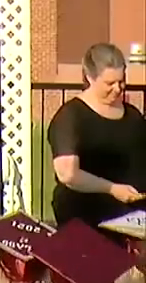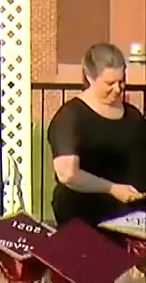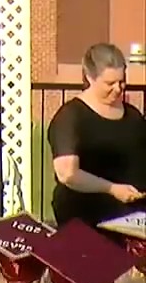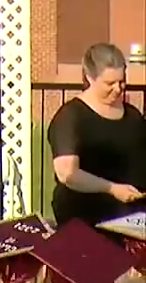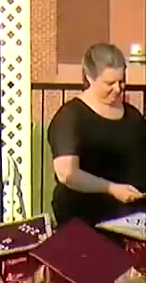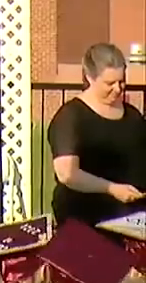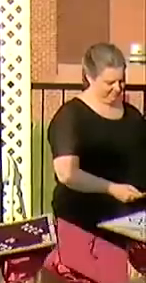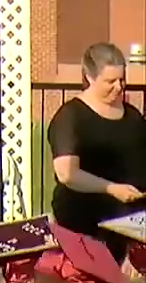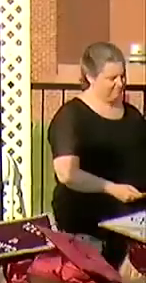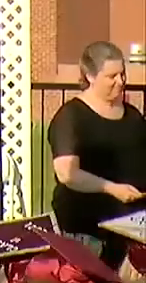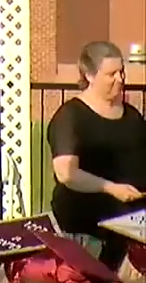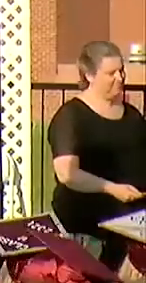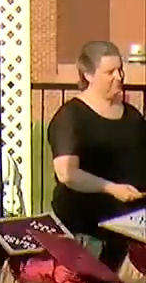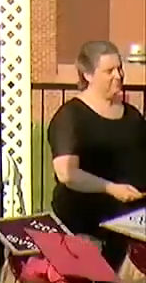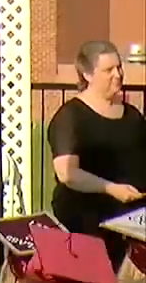Madeline Buckman.